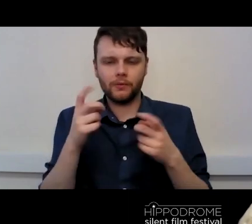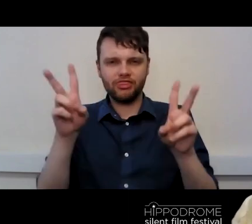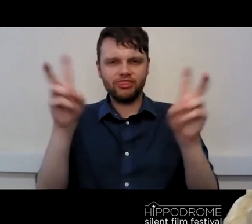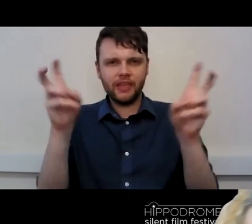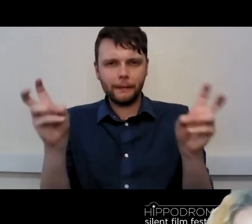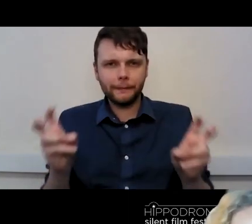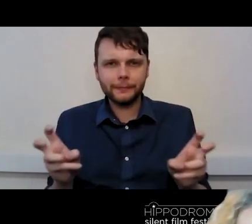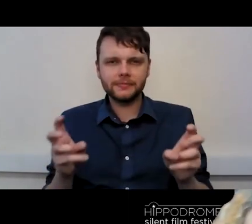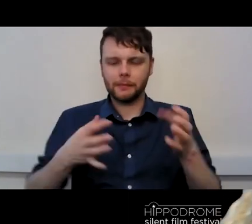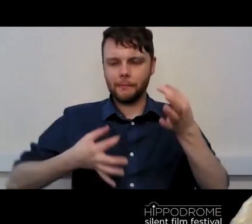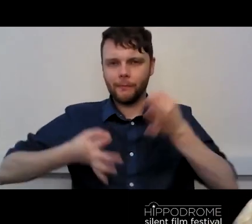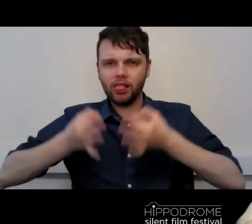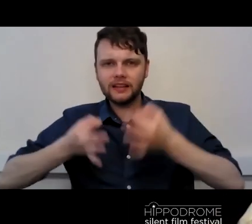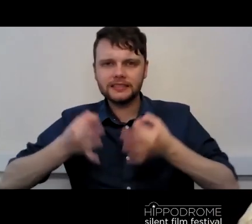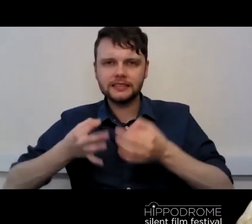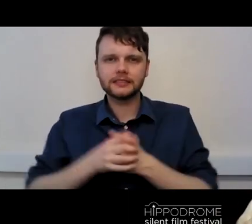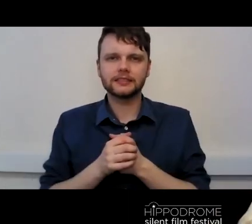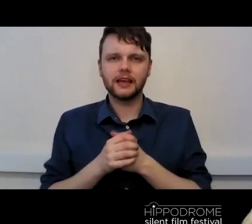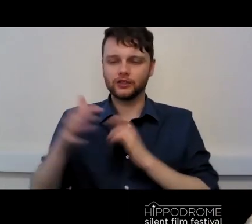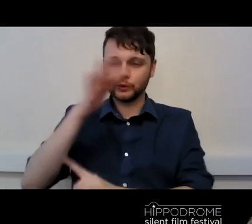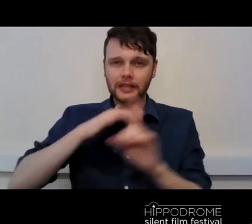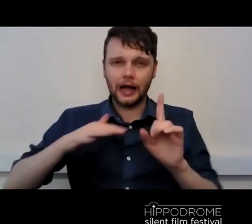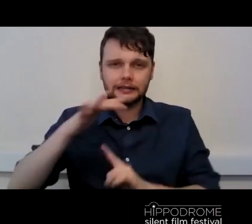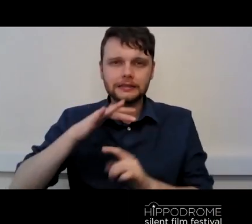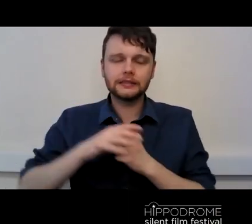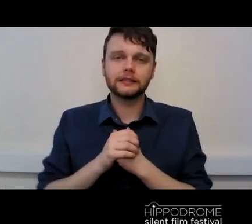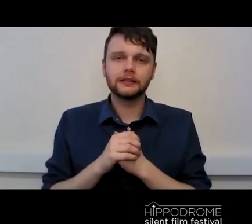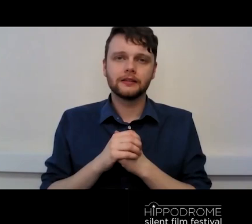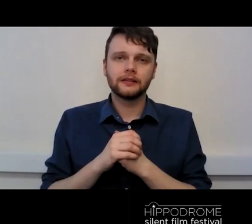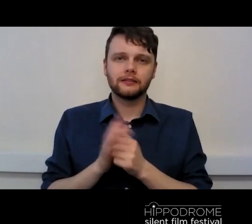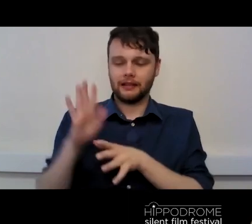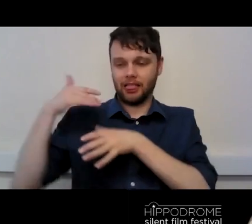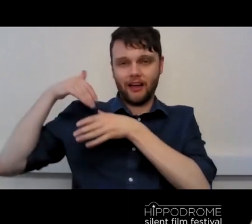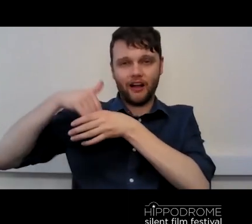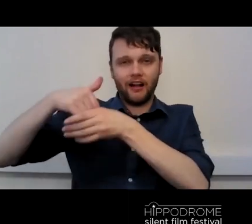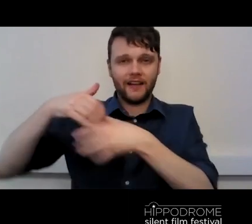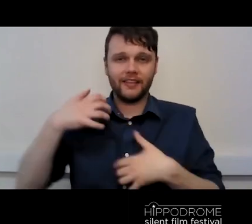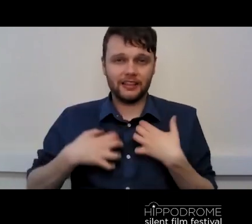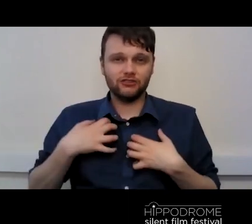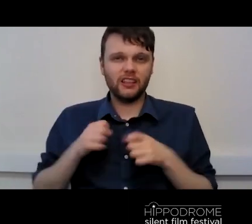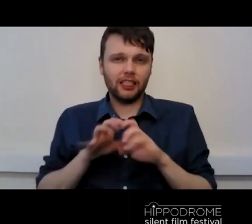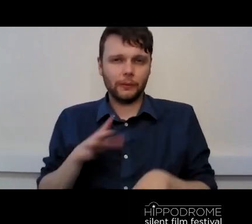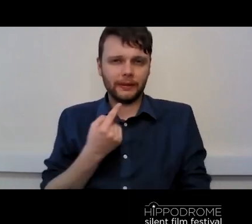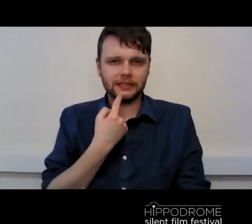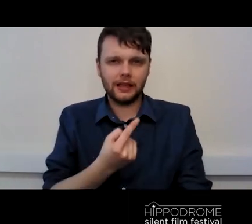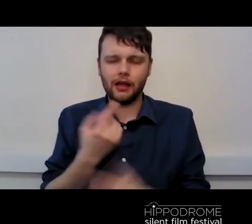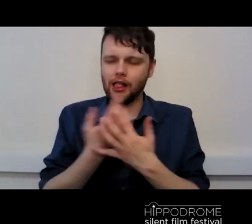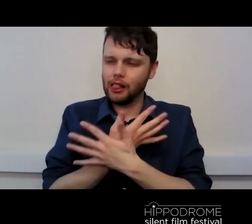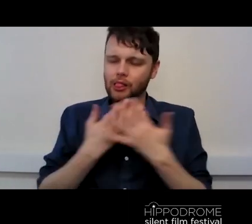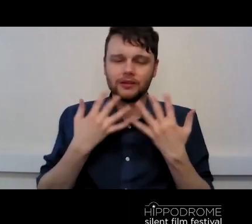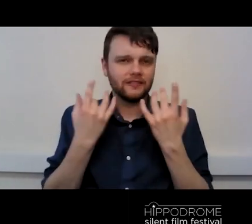and politics and society and the archival interest, like you say, loads of